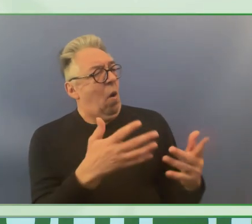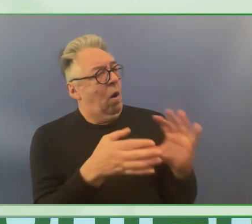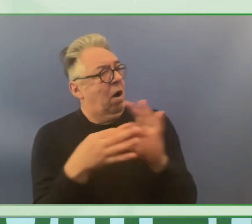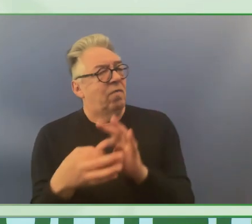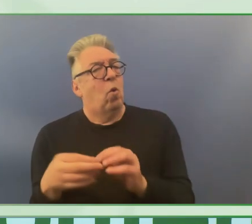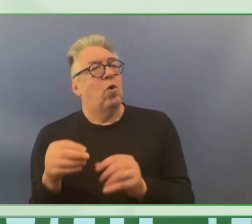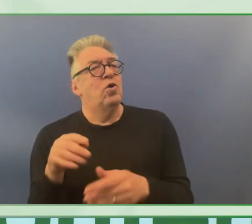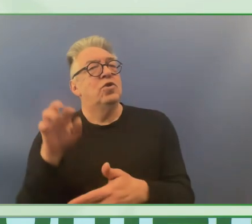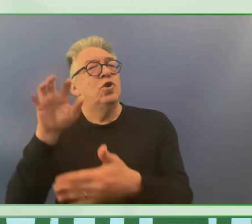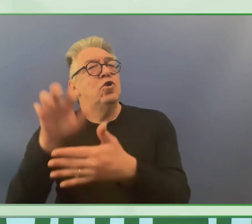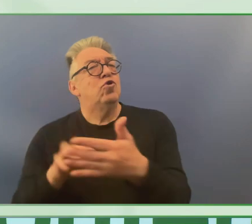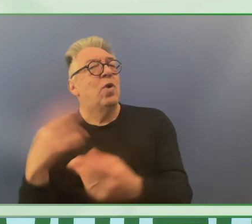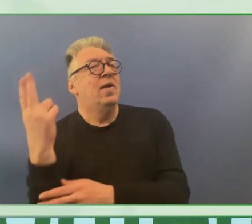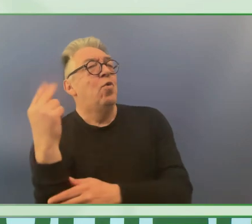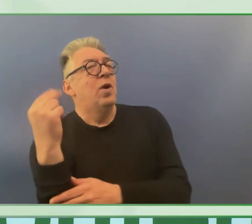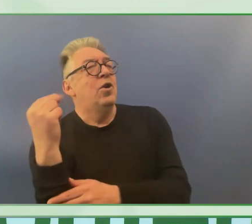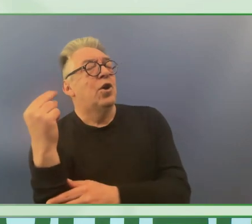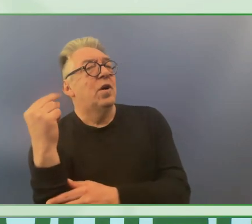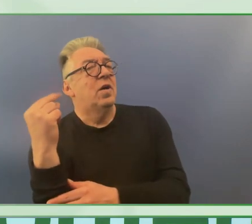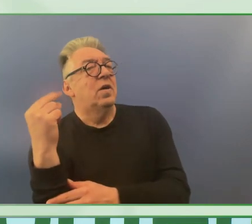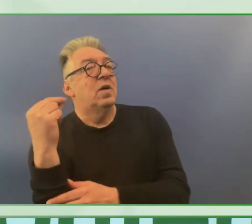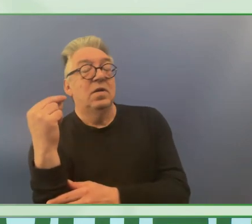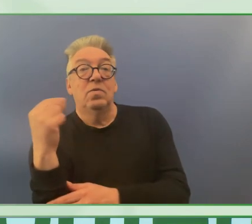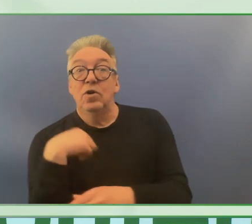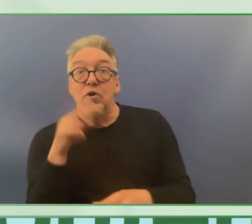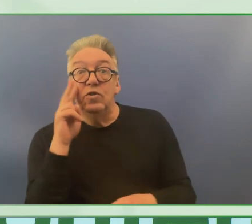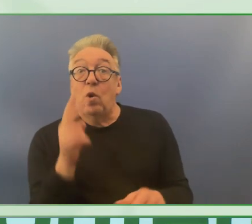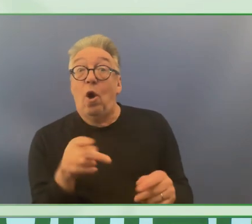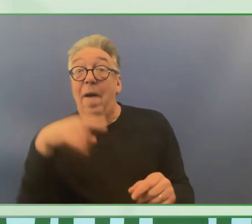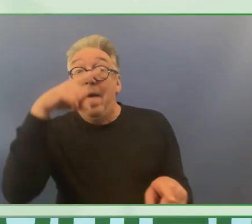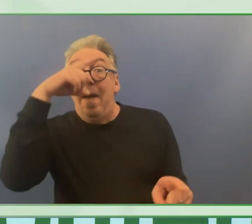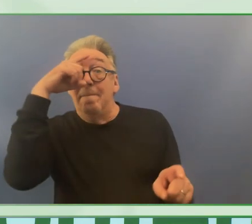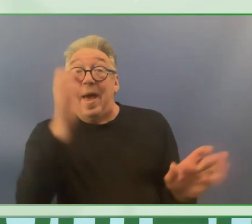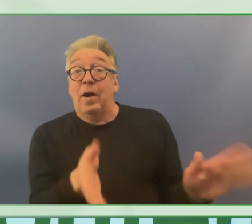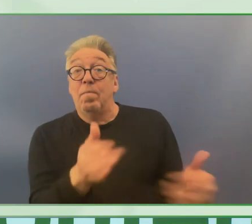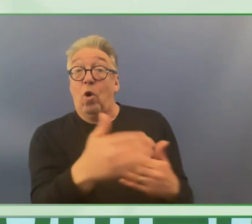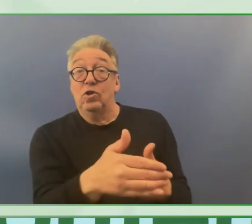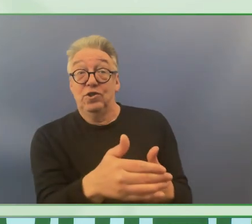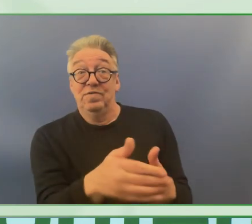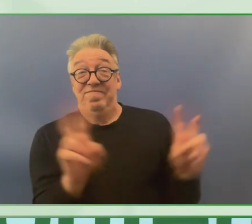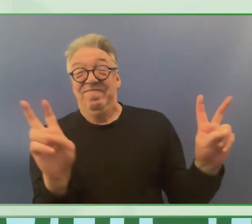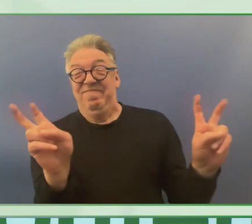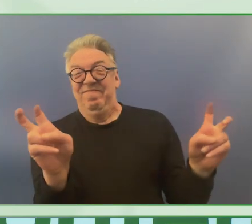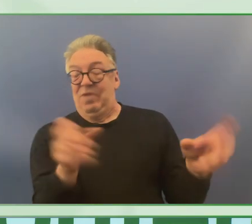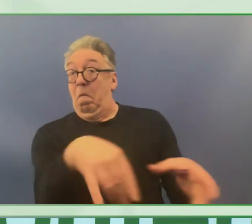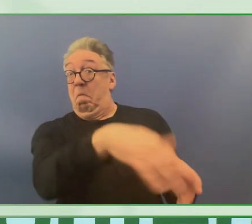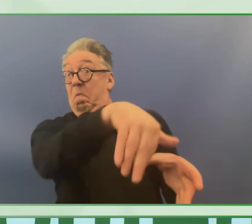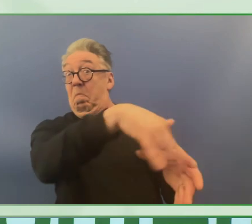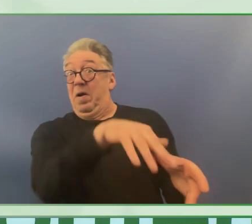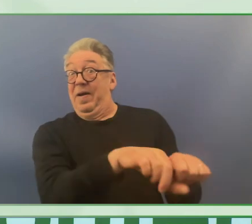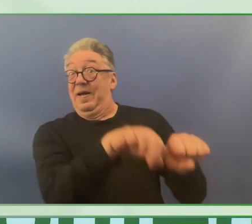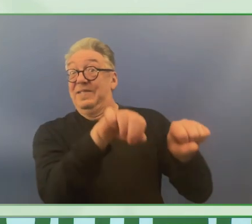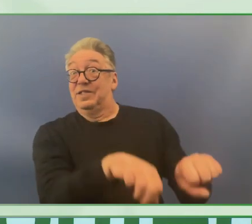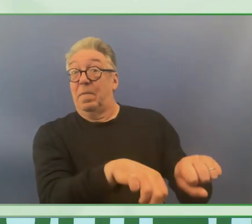found, there was this black box where the system was thinking that was displayed on the screen for